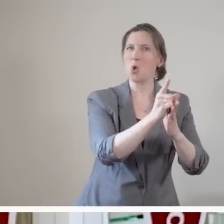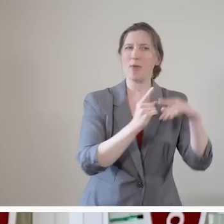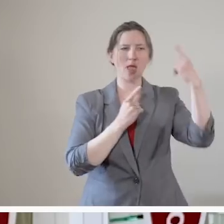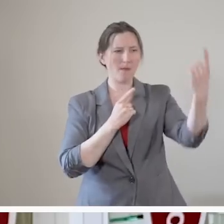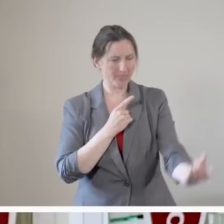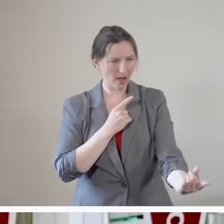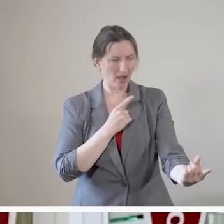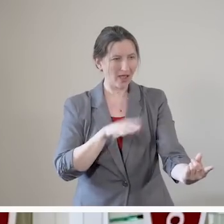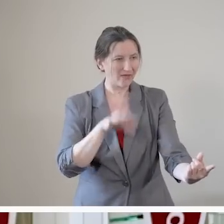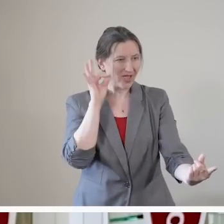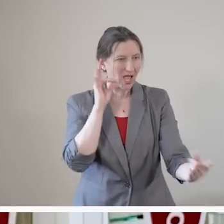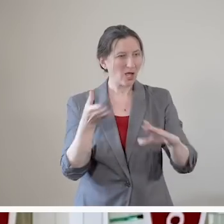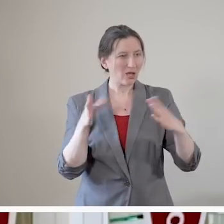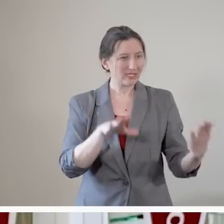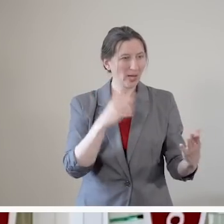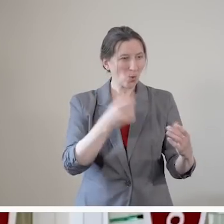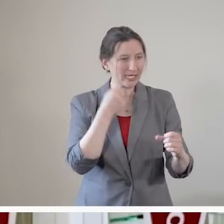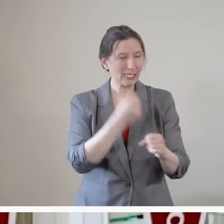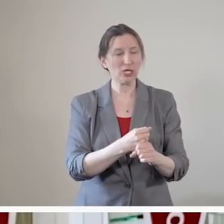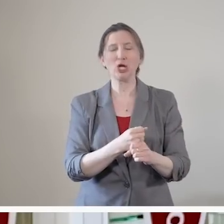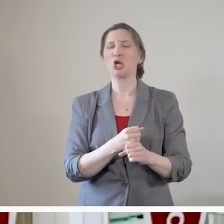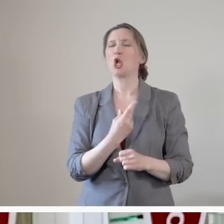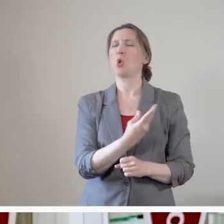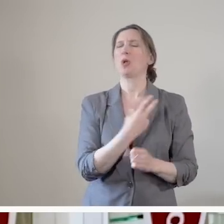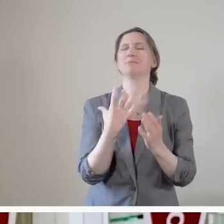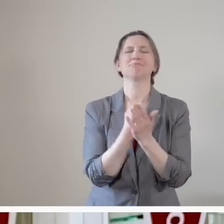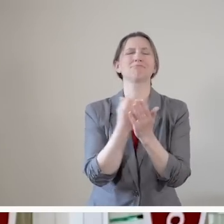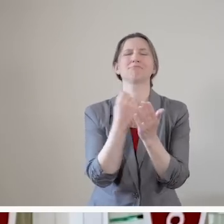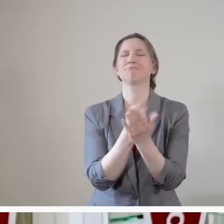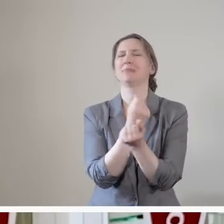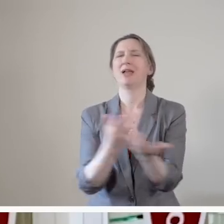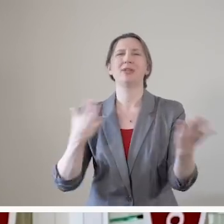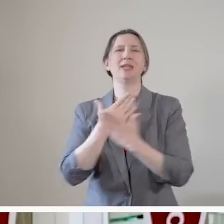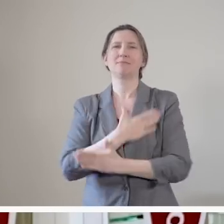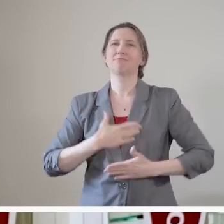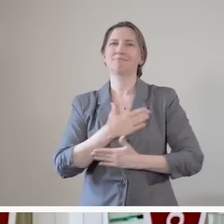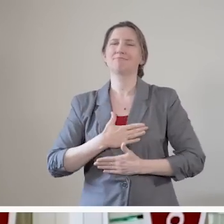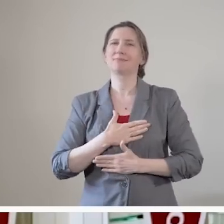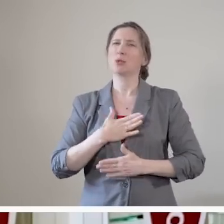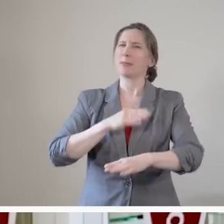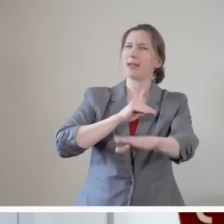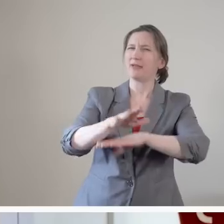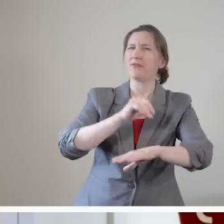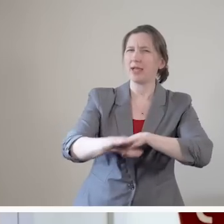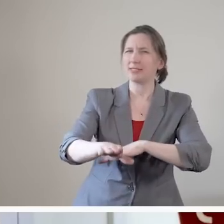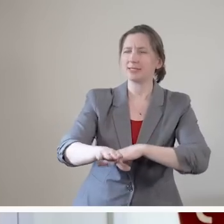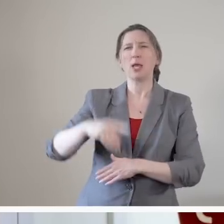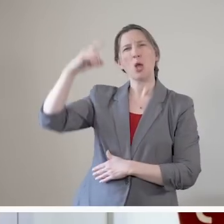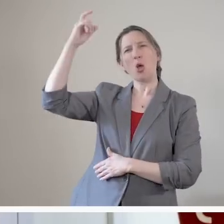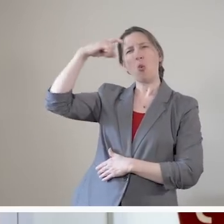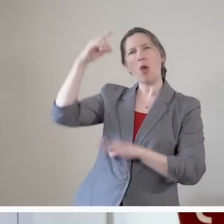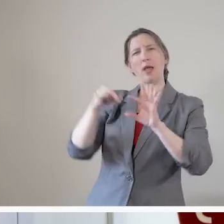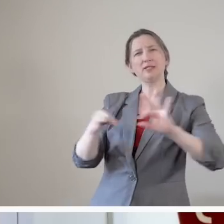we really understood it. And we lived our lives like that. Live your lives like that. Somebody